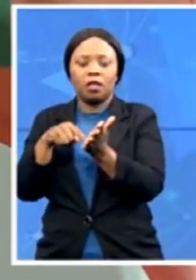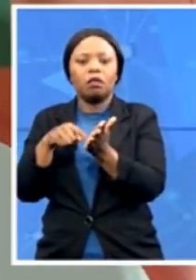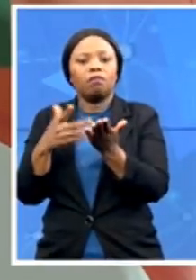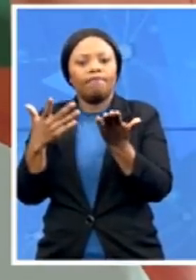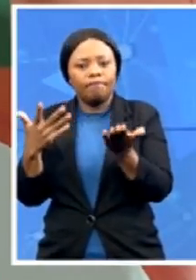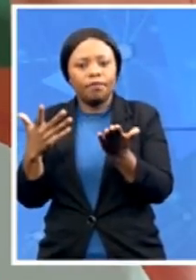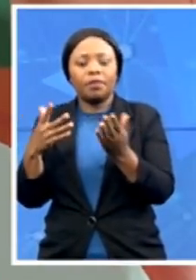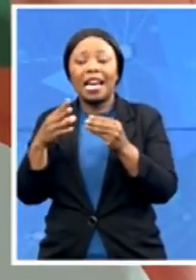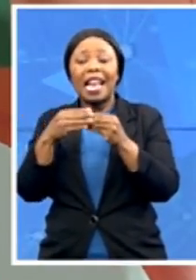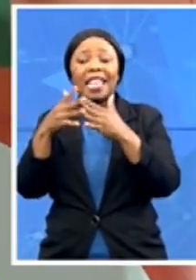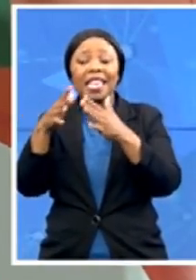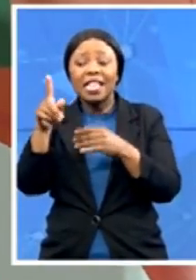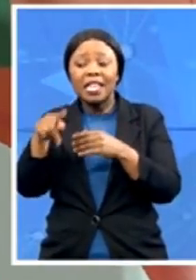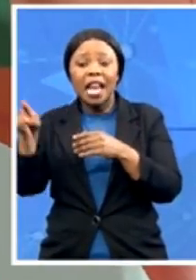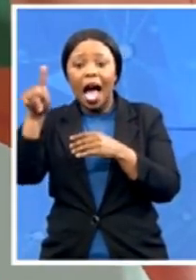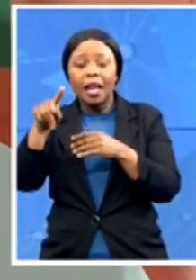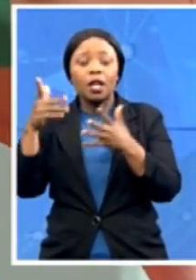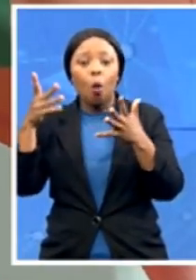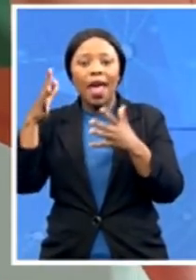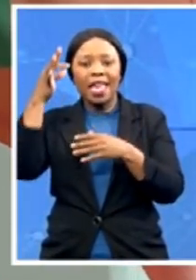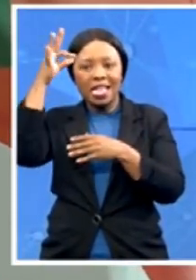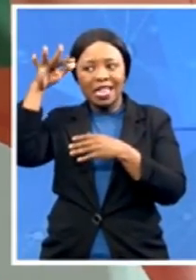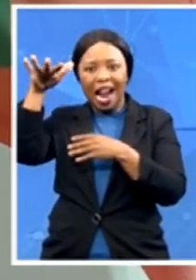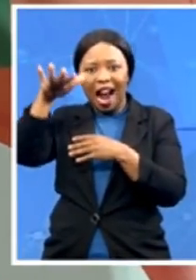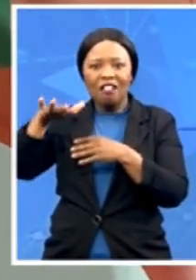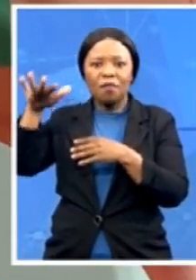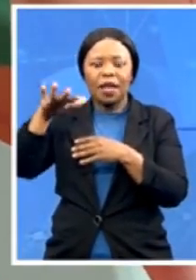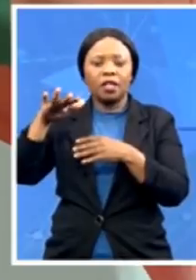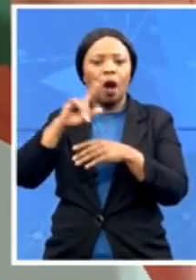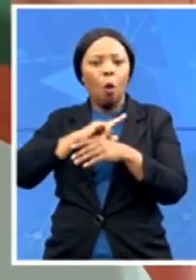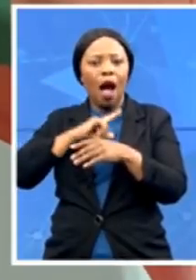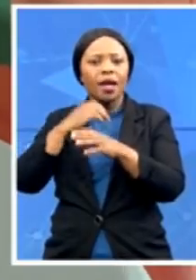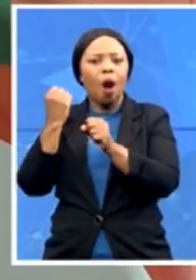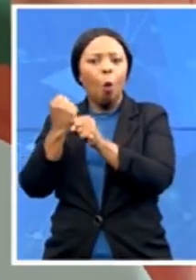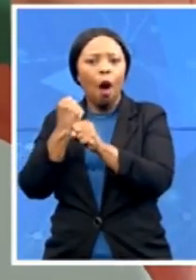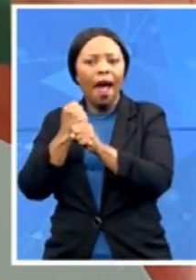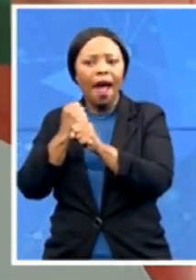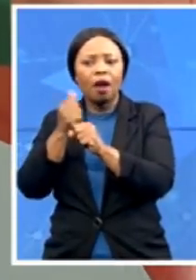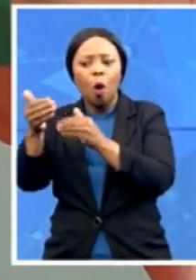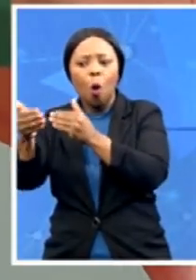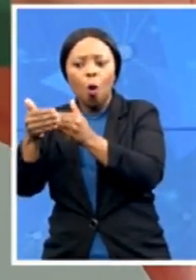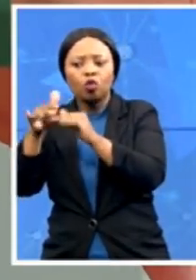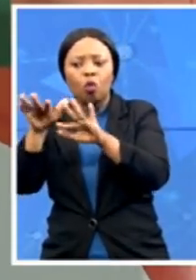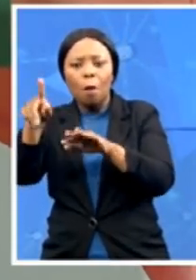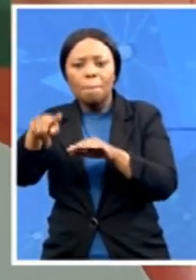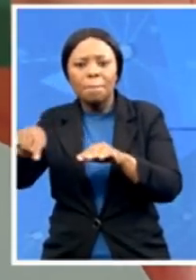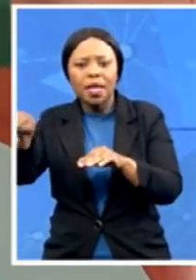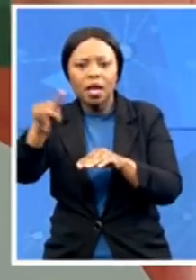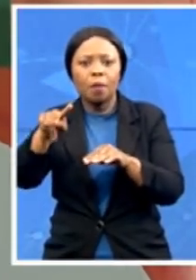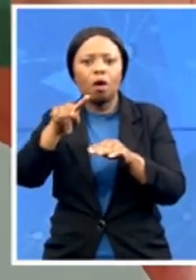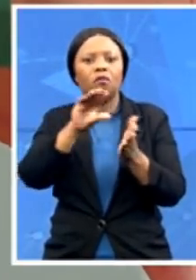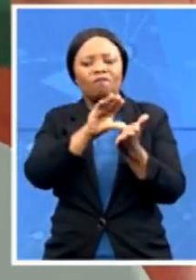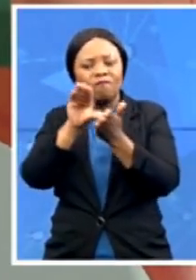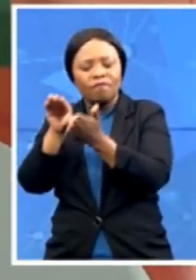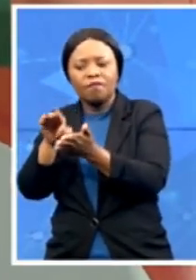government who worked closest to our people. Yet 27 years later,